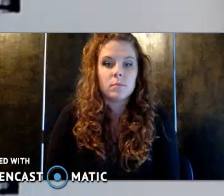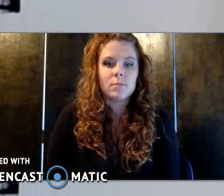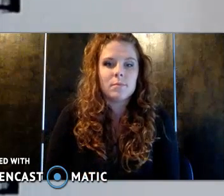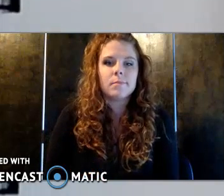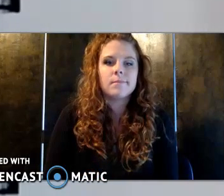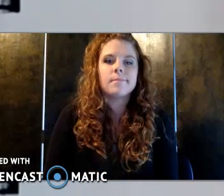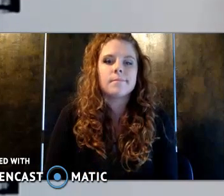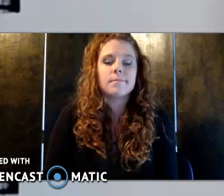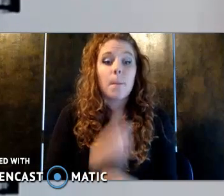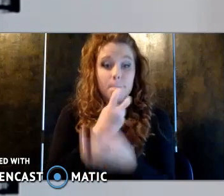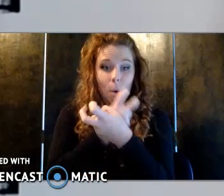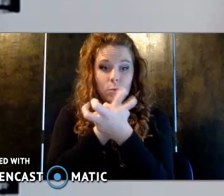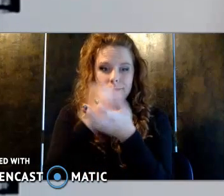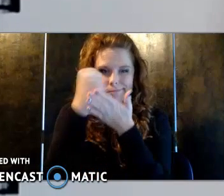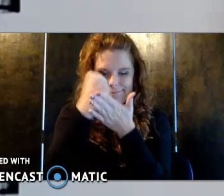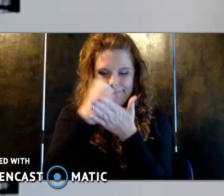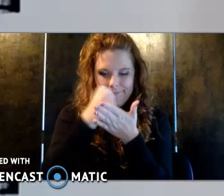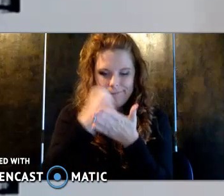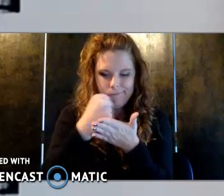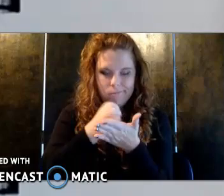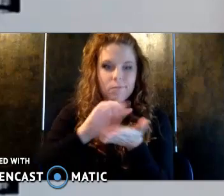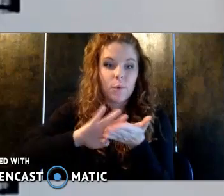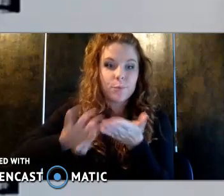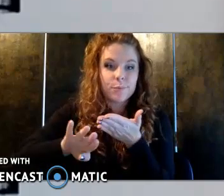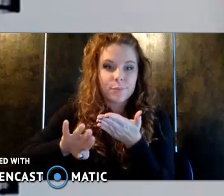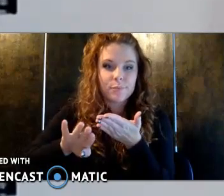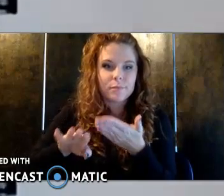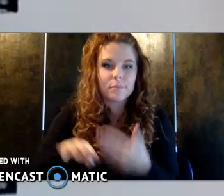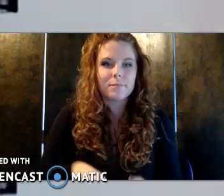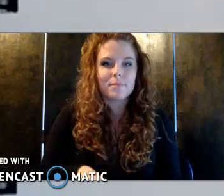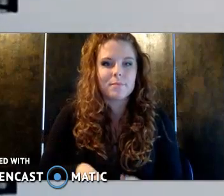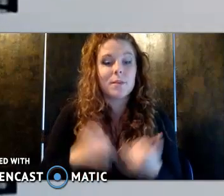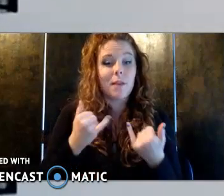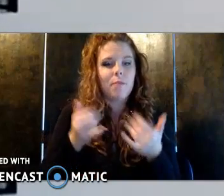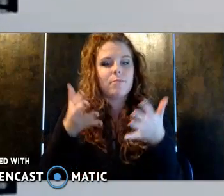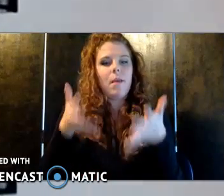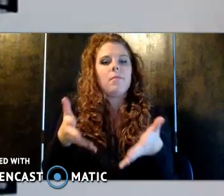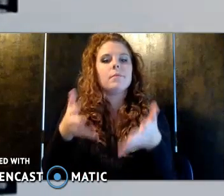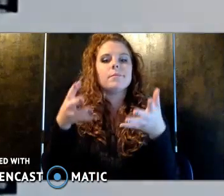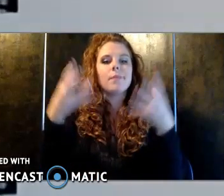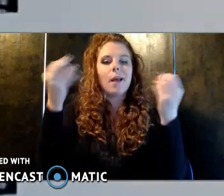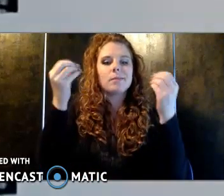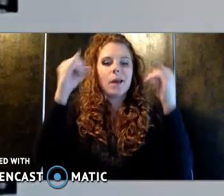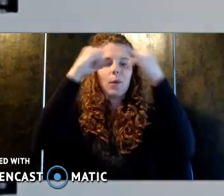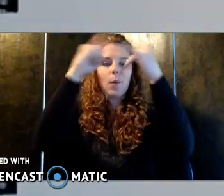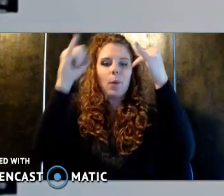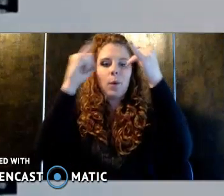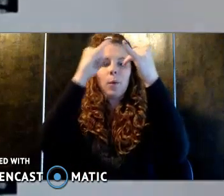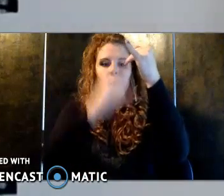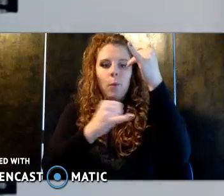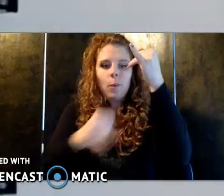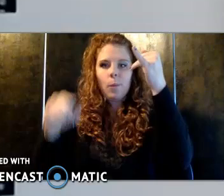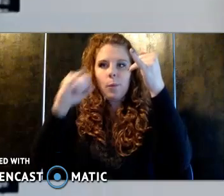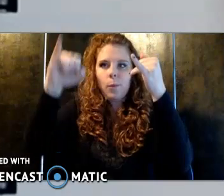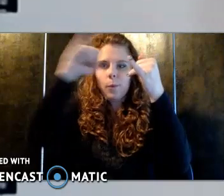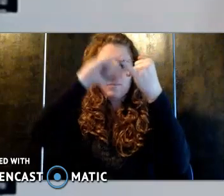and then I would erase the bones of the letter. So it leaves that in the middle. Okay, I